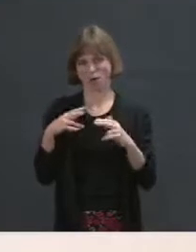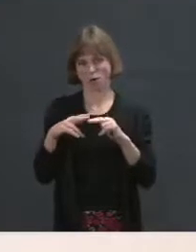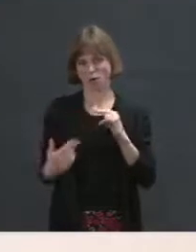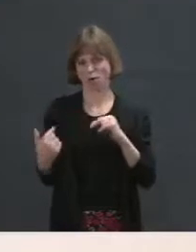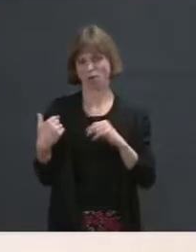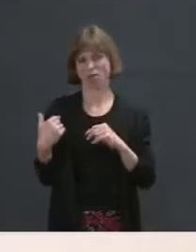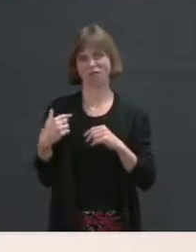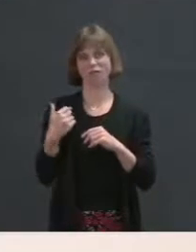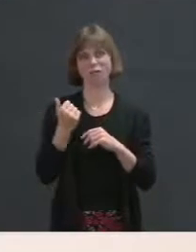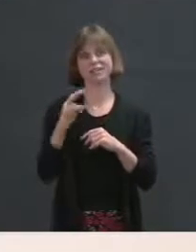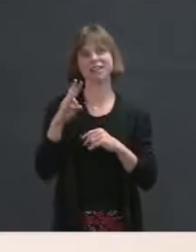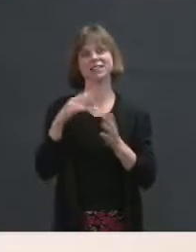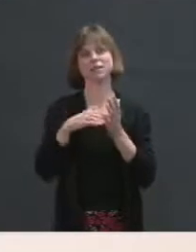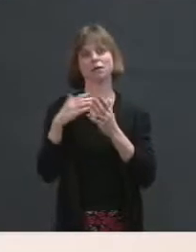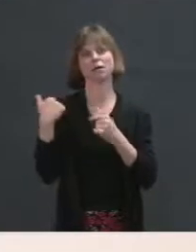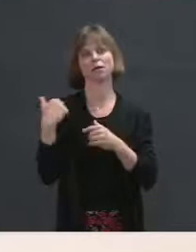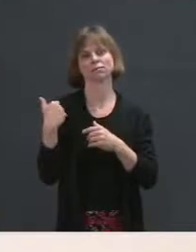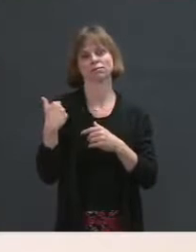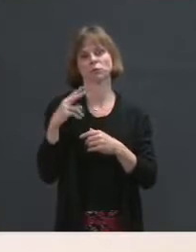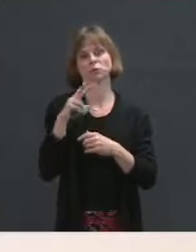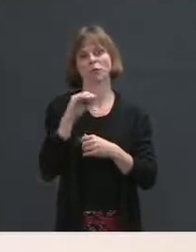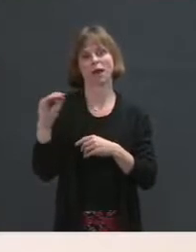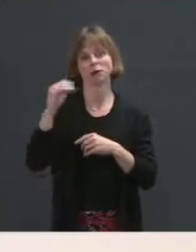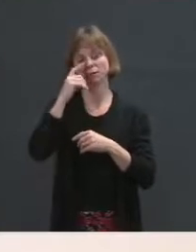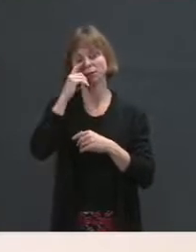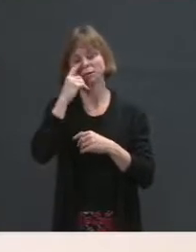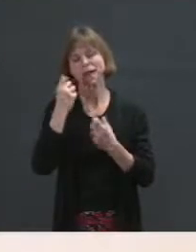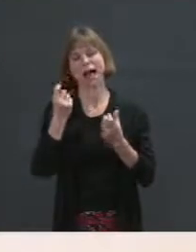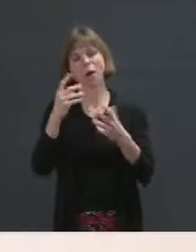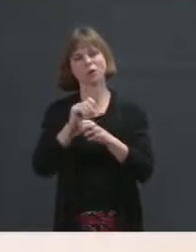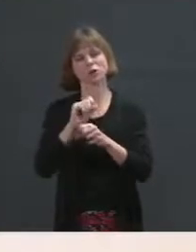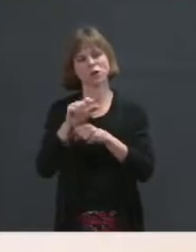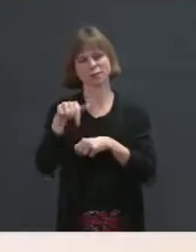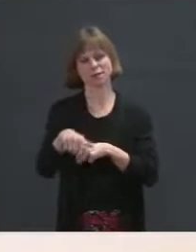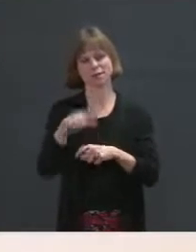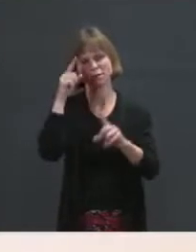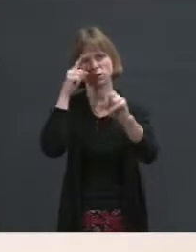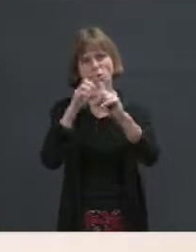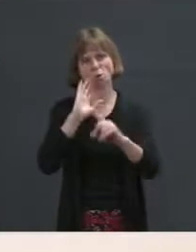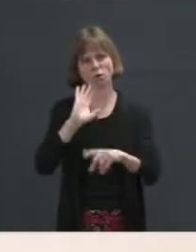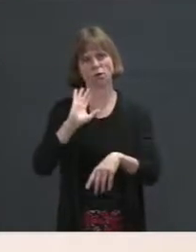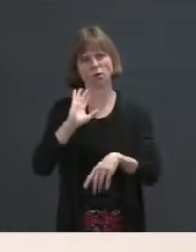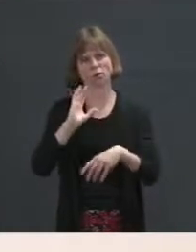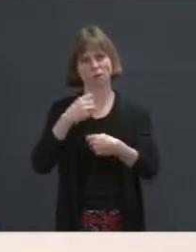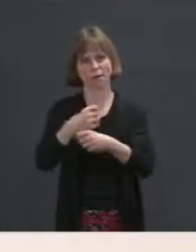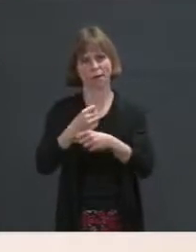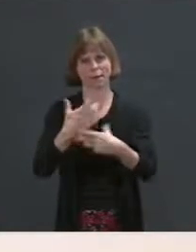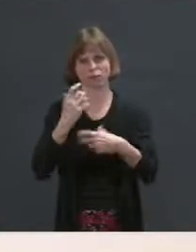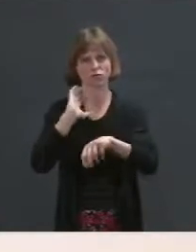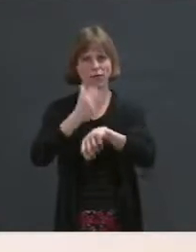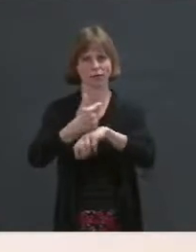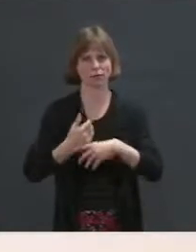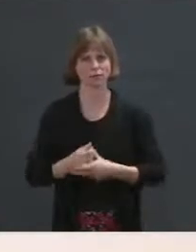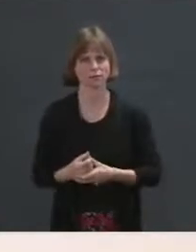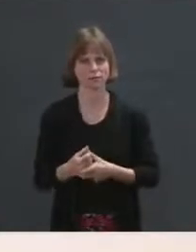many jobs do you think this initiative can create? And what are your metrics of success?